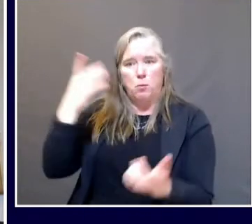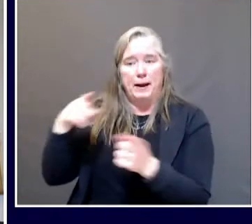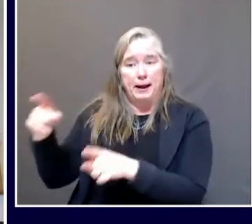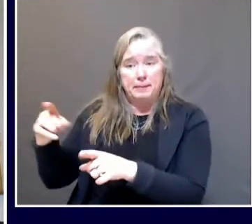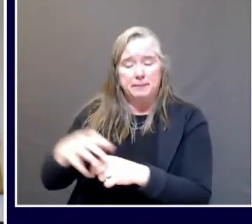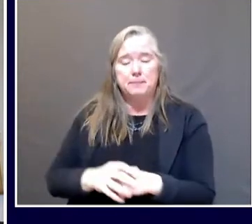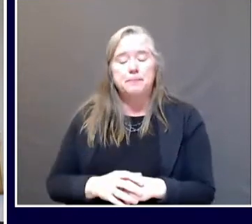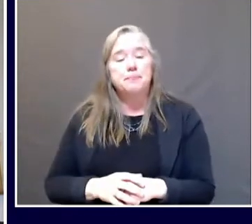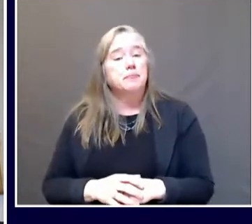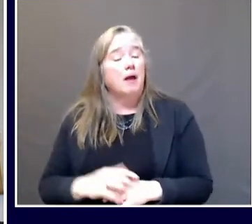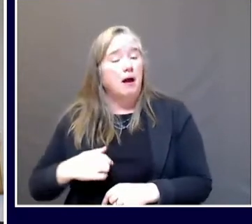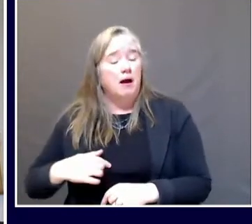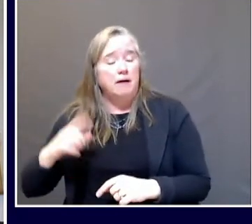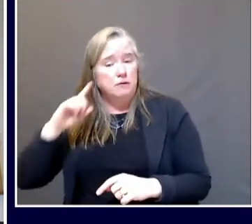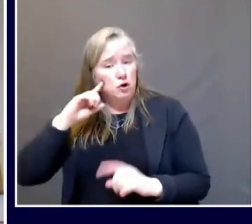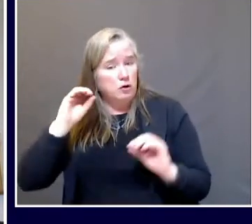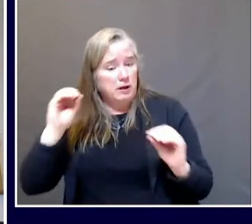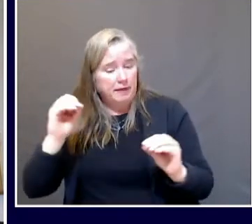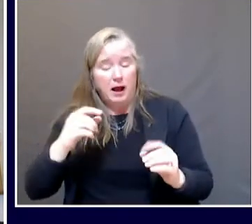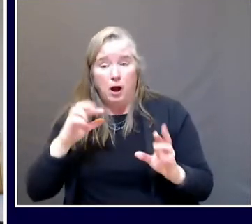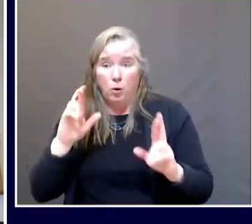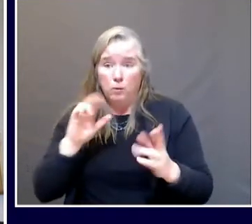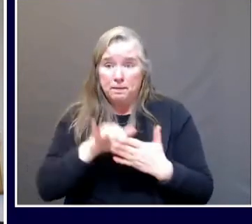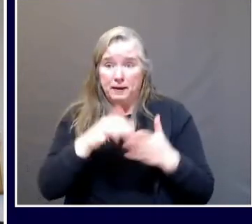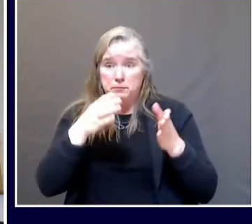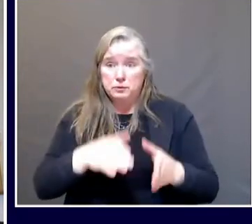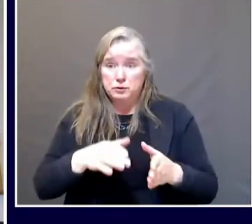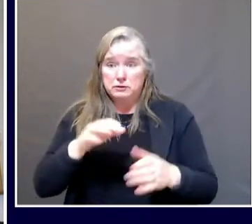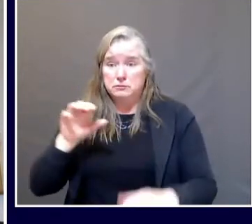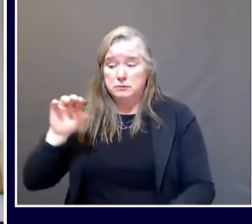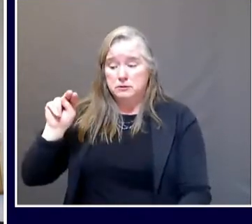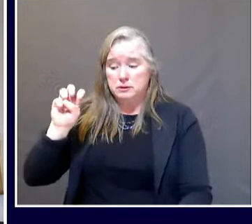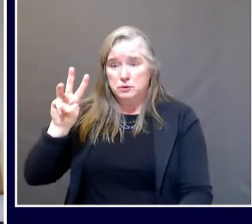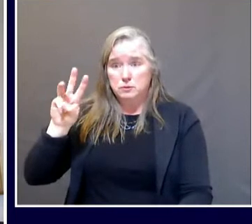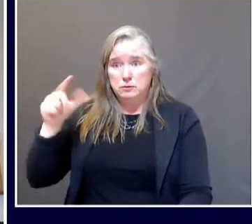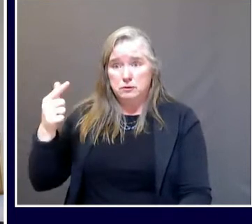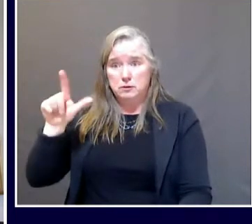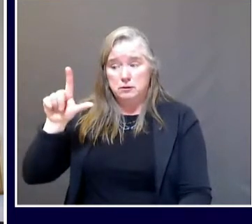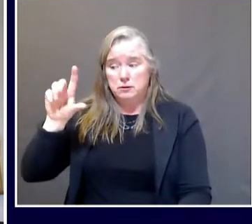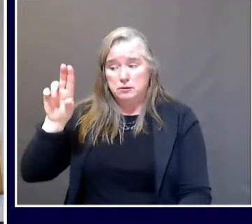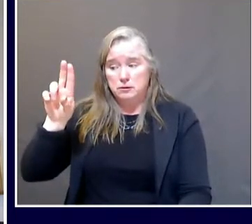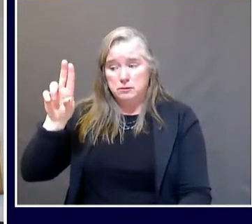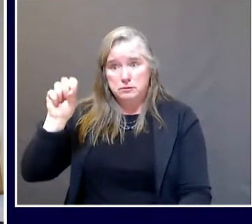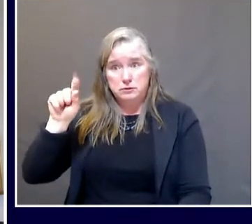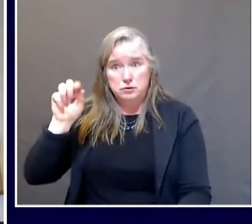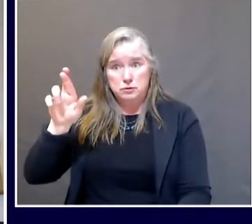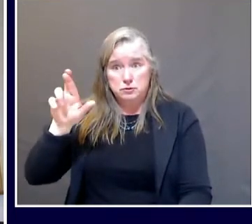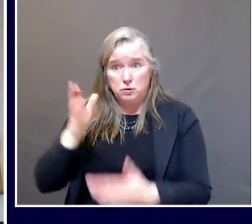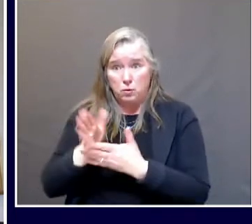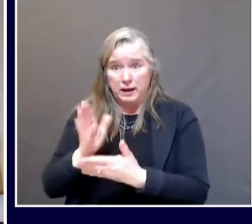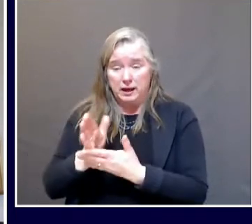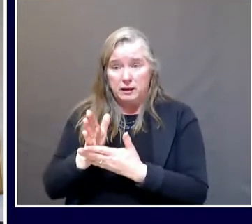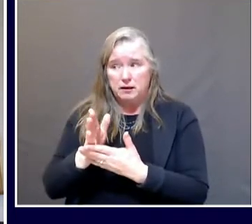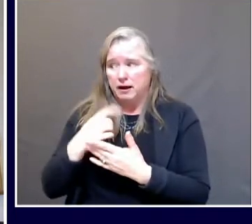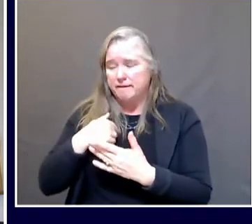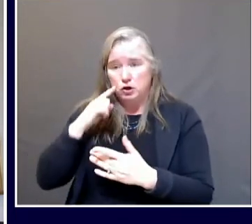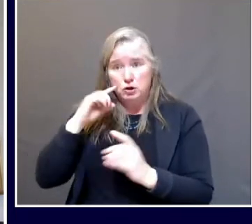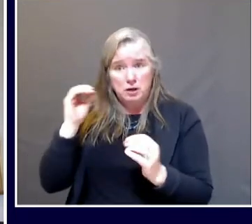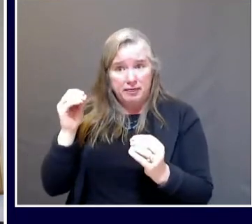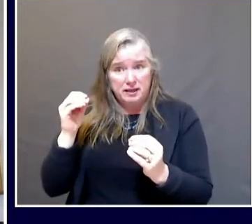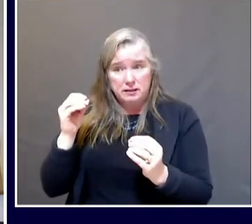well. I did not receive anything to suggest that there had been something untoward or unfortunate that had happened. There